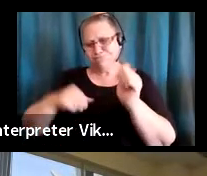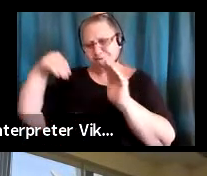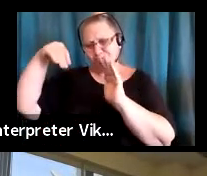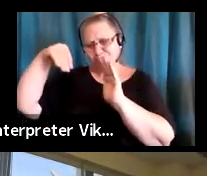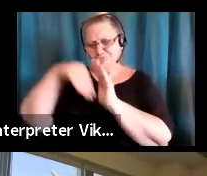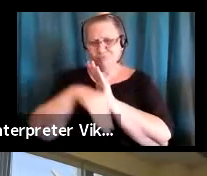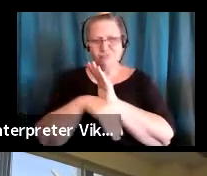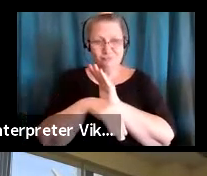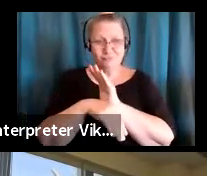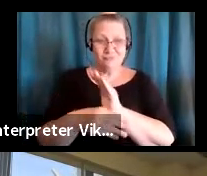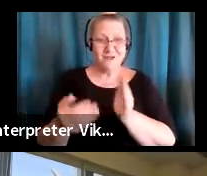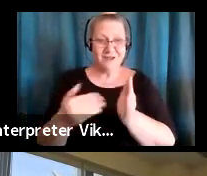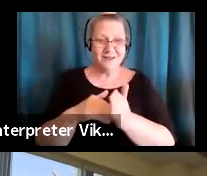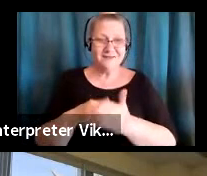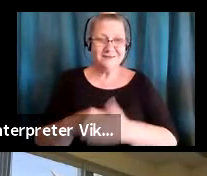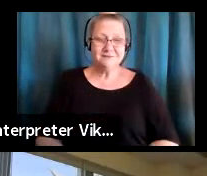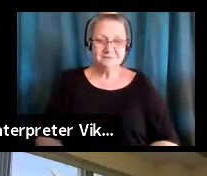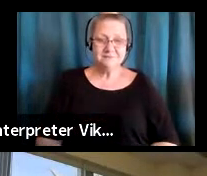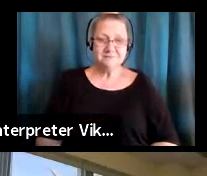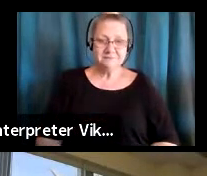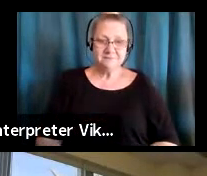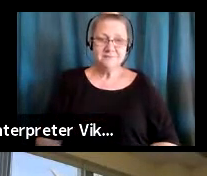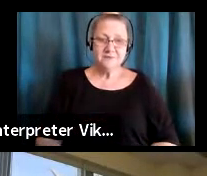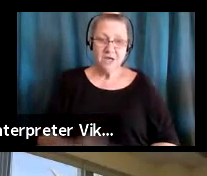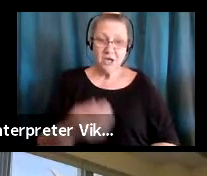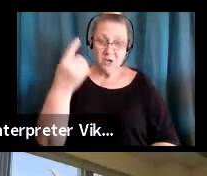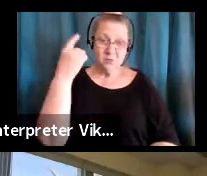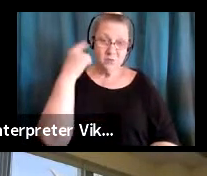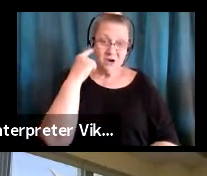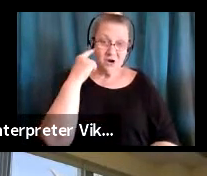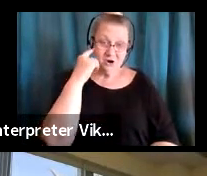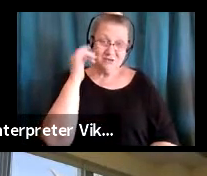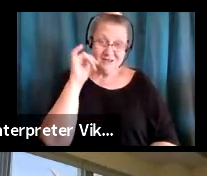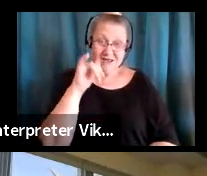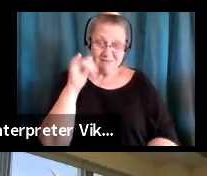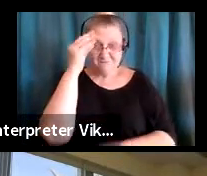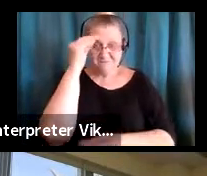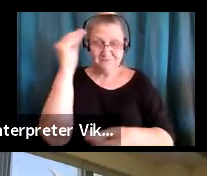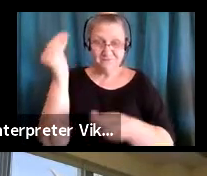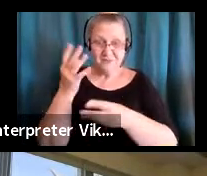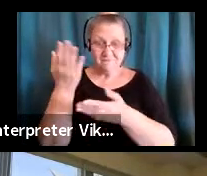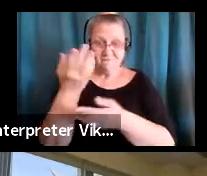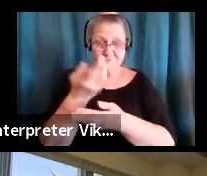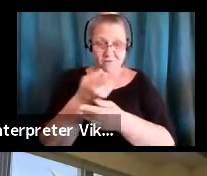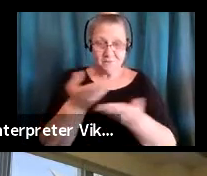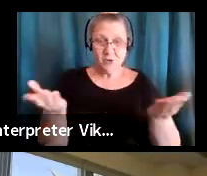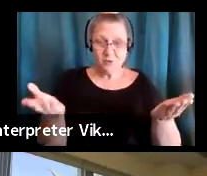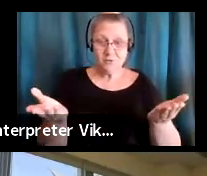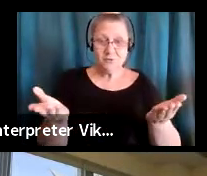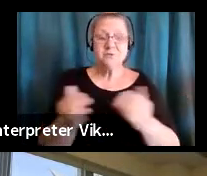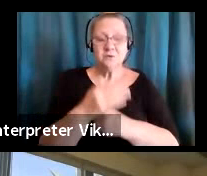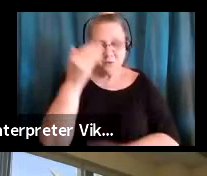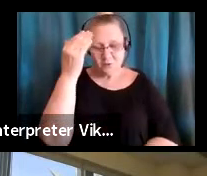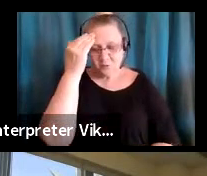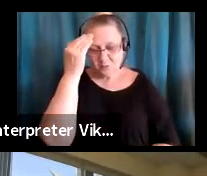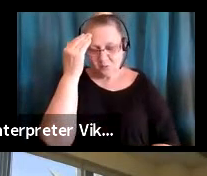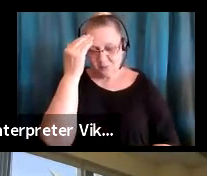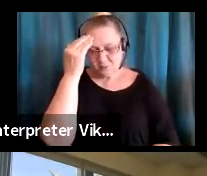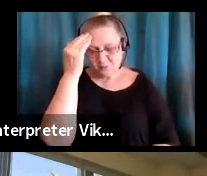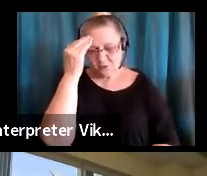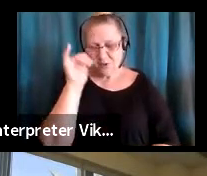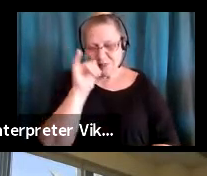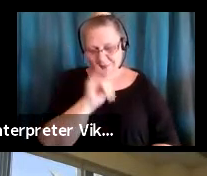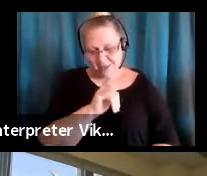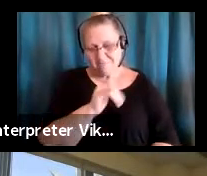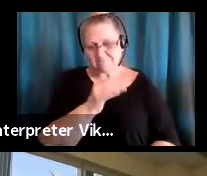from you that we would see, right? So this was something that we recognized was likely to